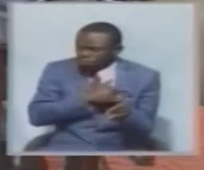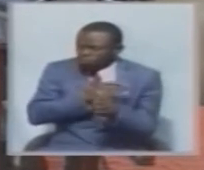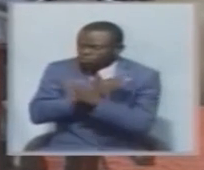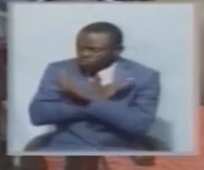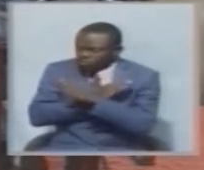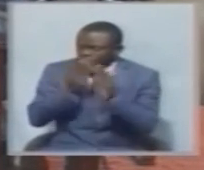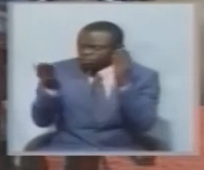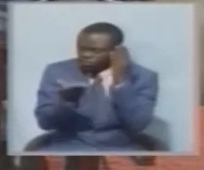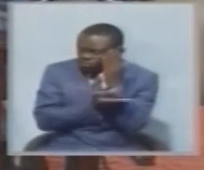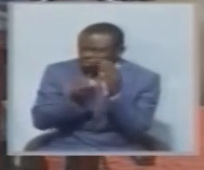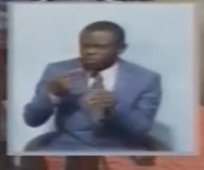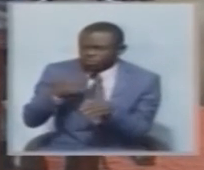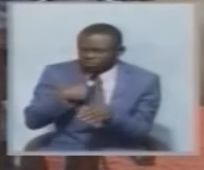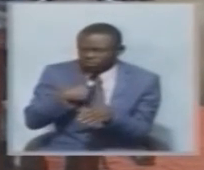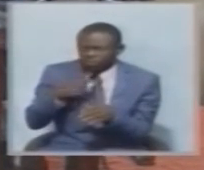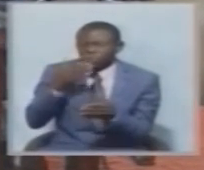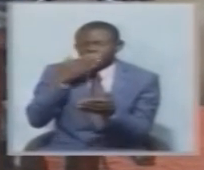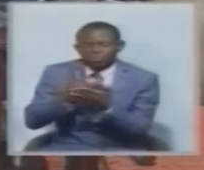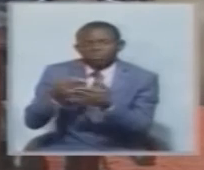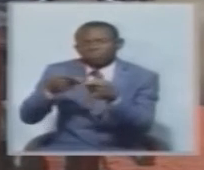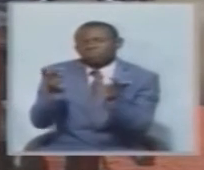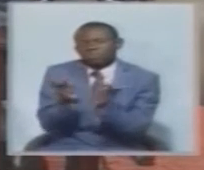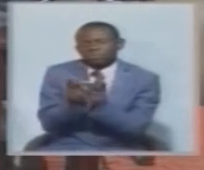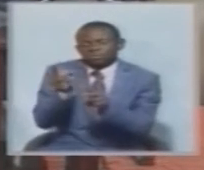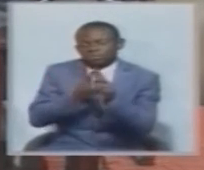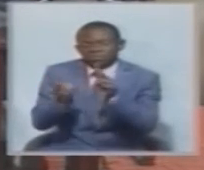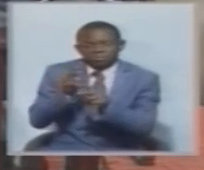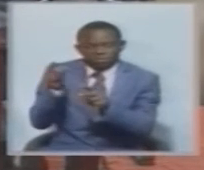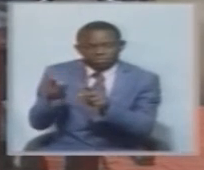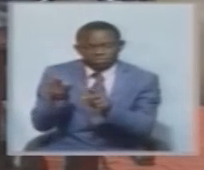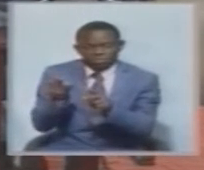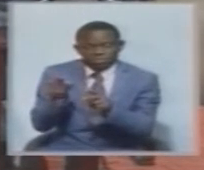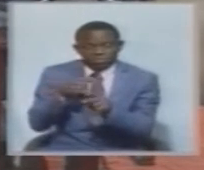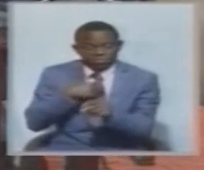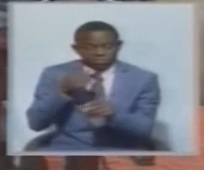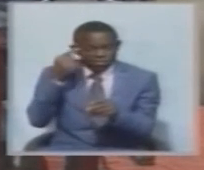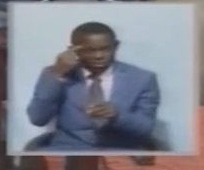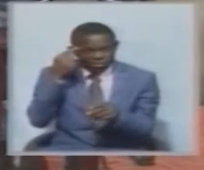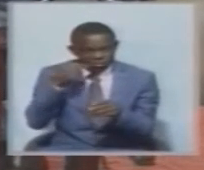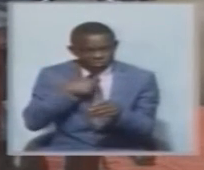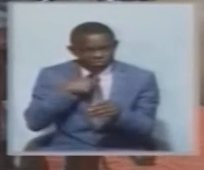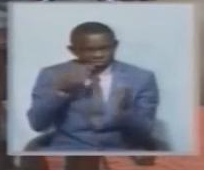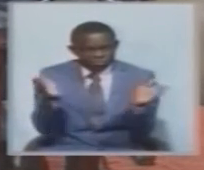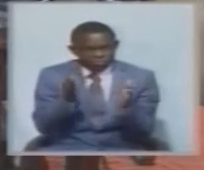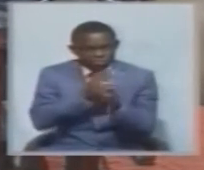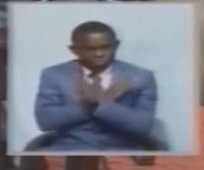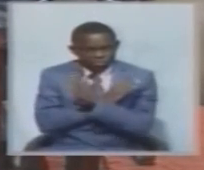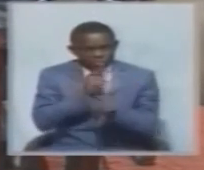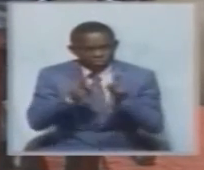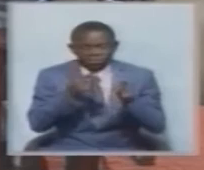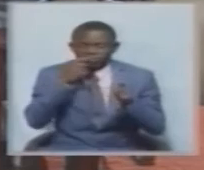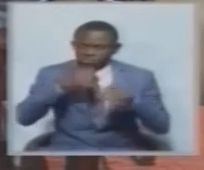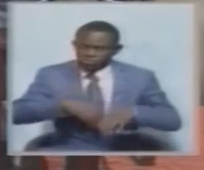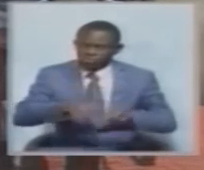look, this is a good place that you can actually visit. So I think I would encourage the Zambians to maintain the peace and harmony that